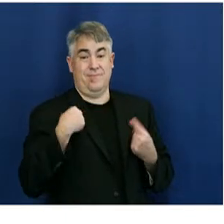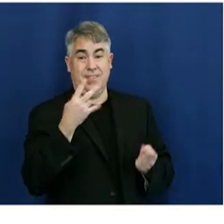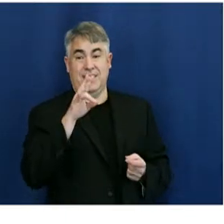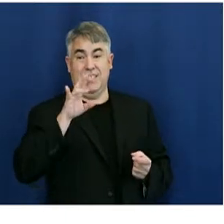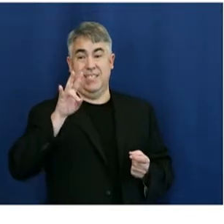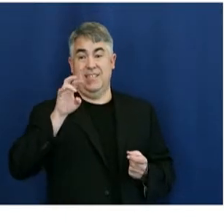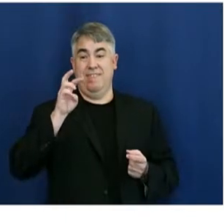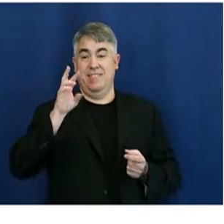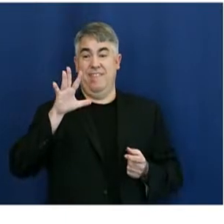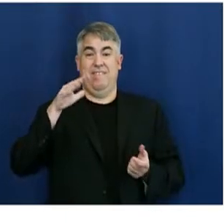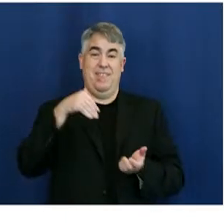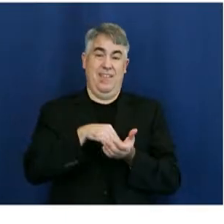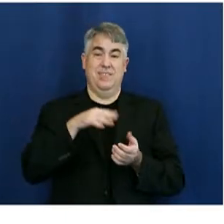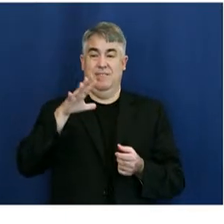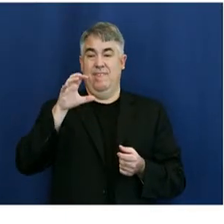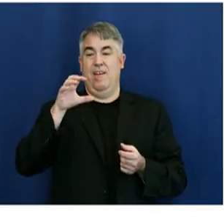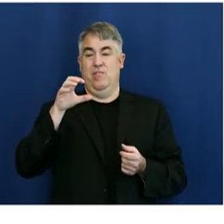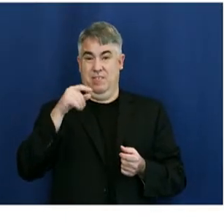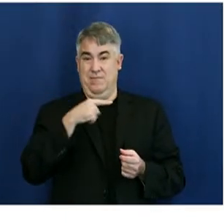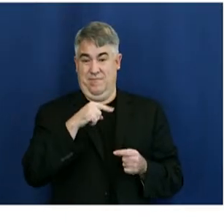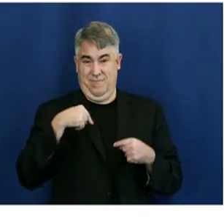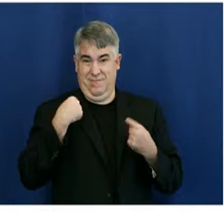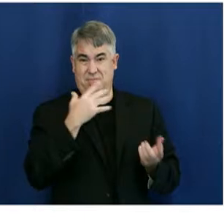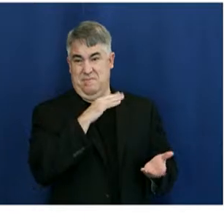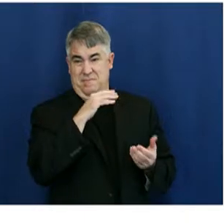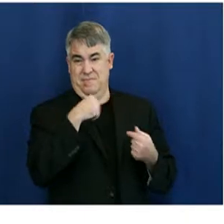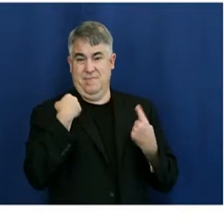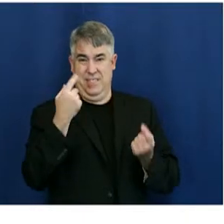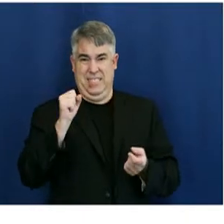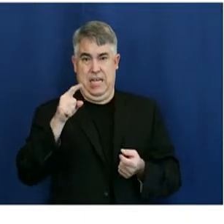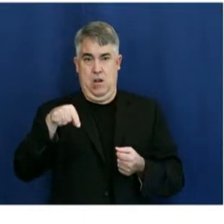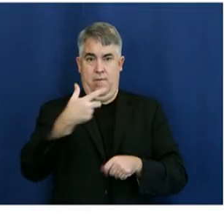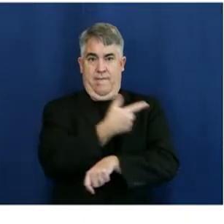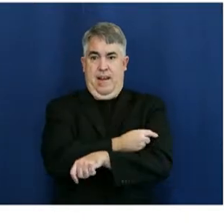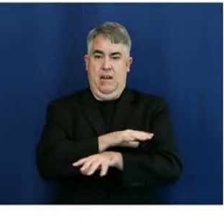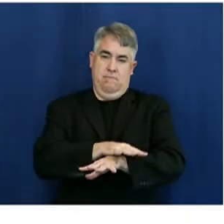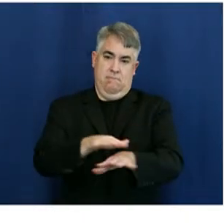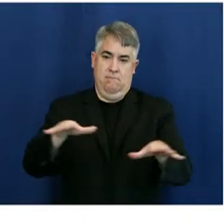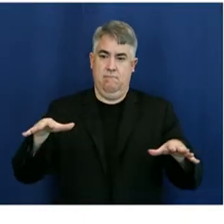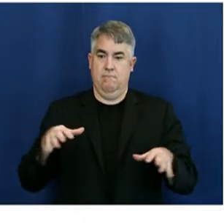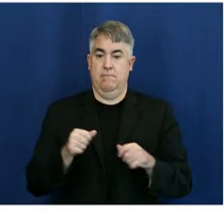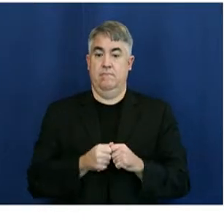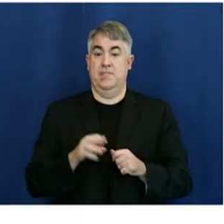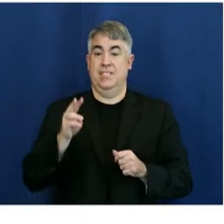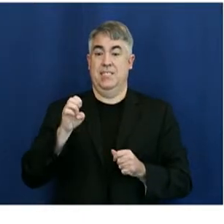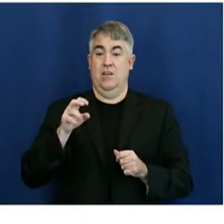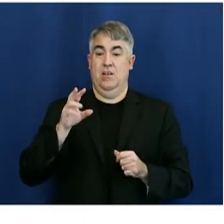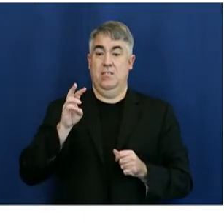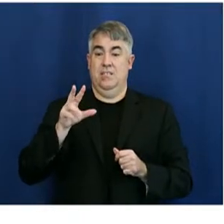765,500 total dosages have been received in San Diego County. Of those,